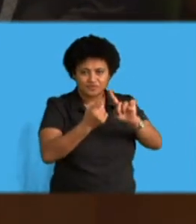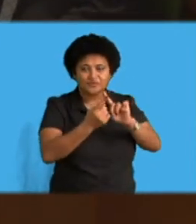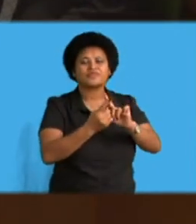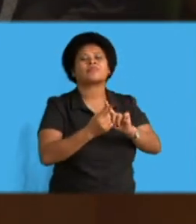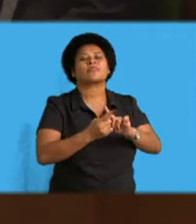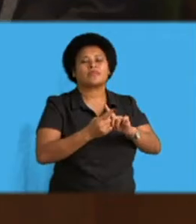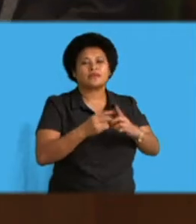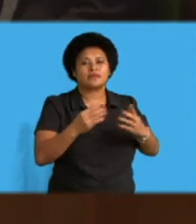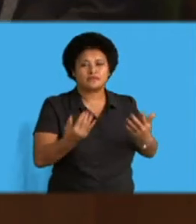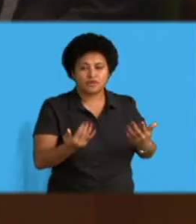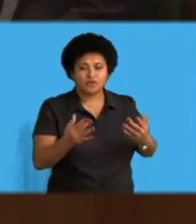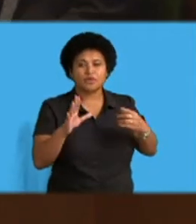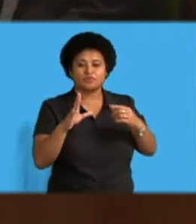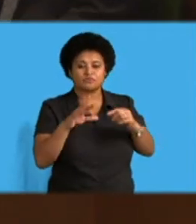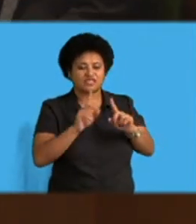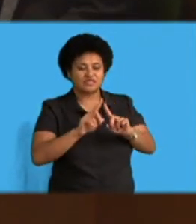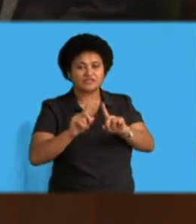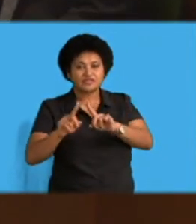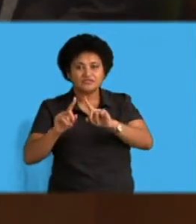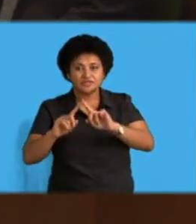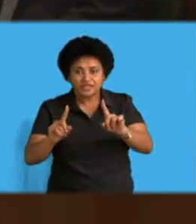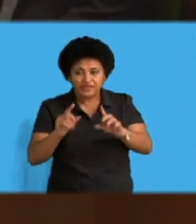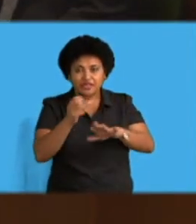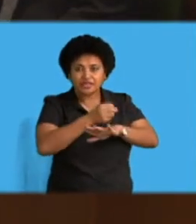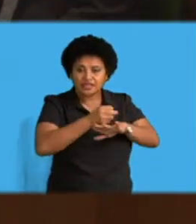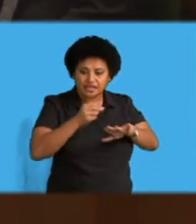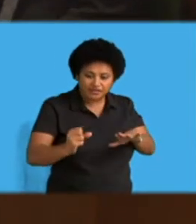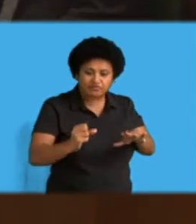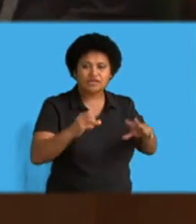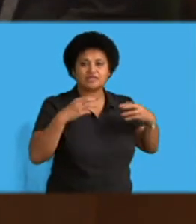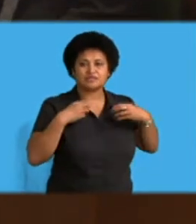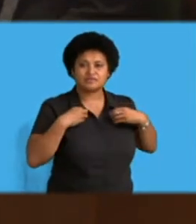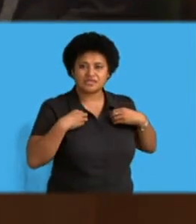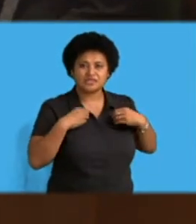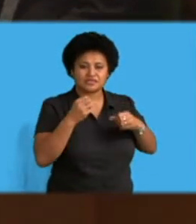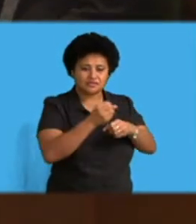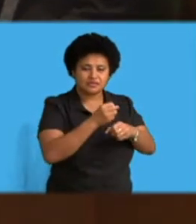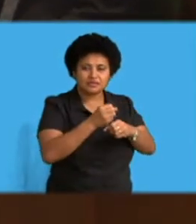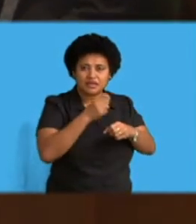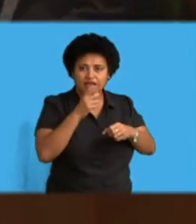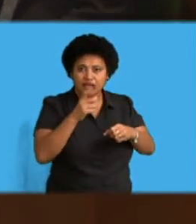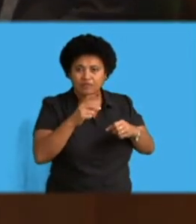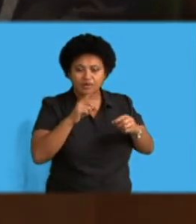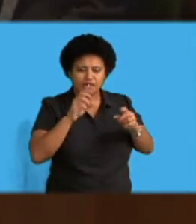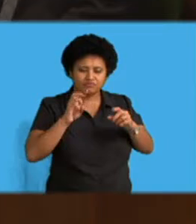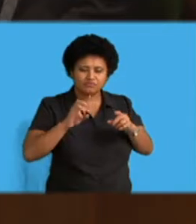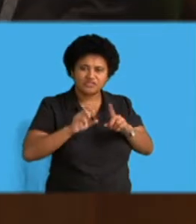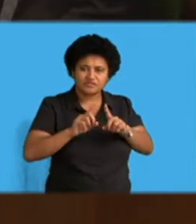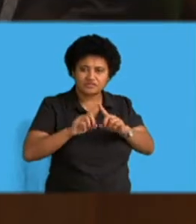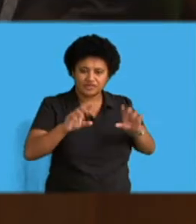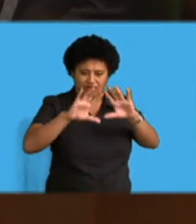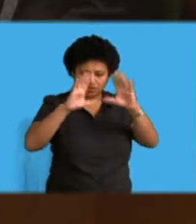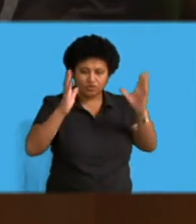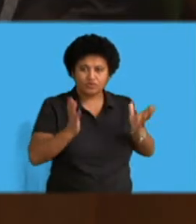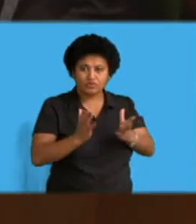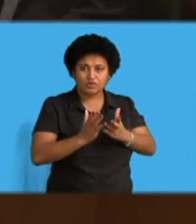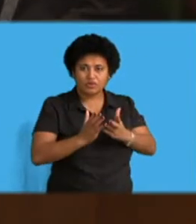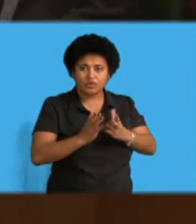uses. Representatives from multilateral and bilateral institutions, business leaders, academics, and members of the global financial community and civil